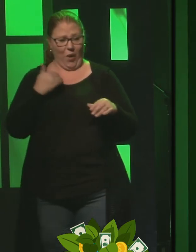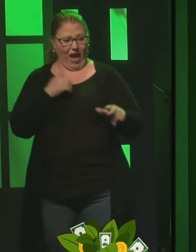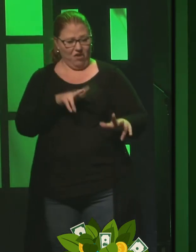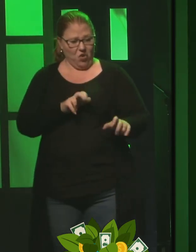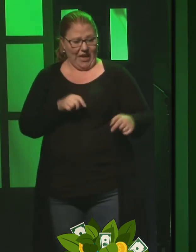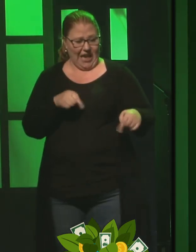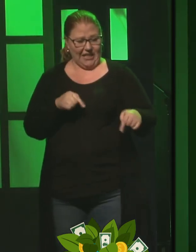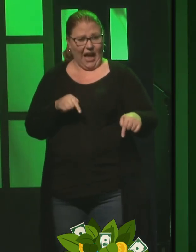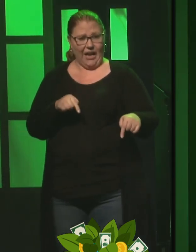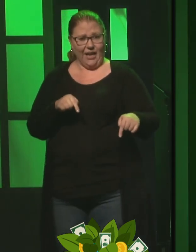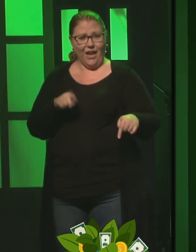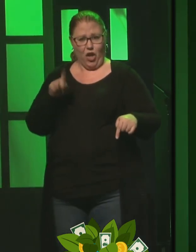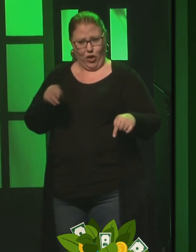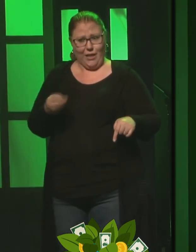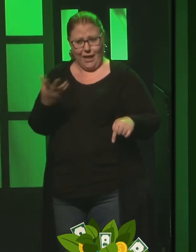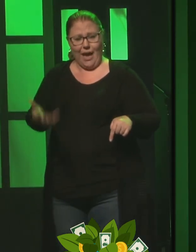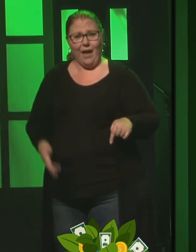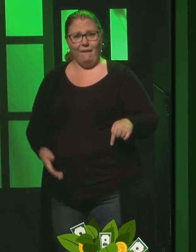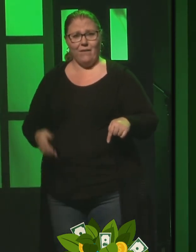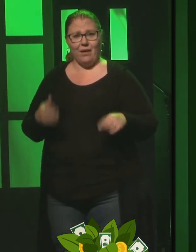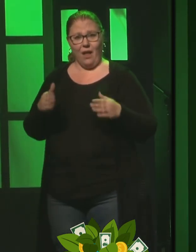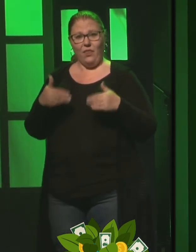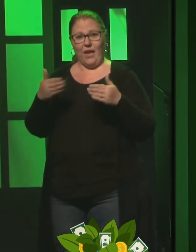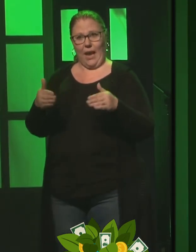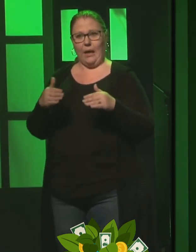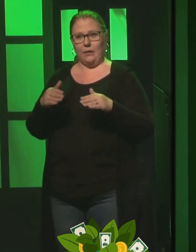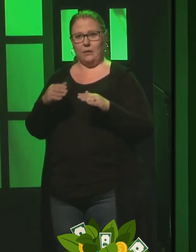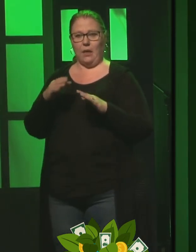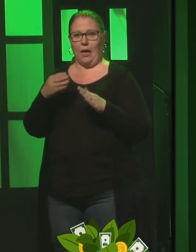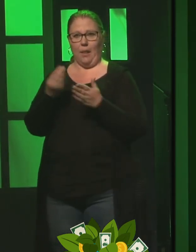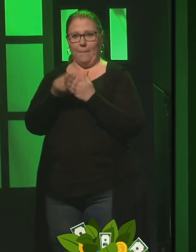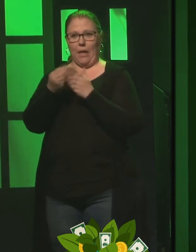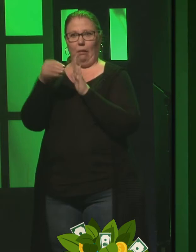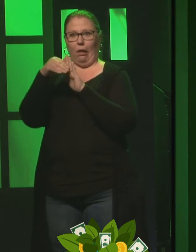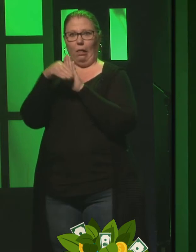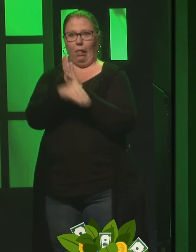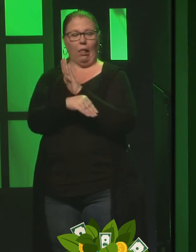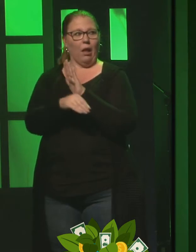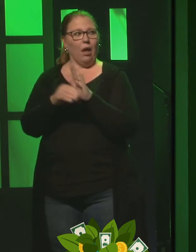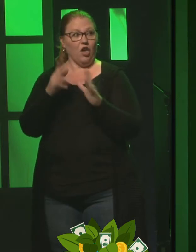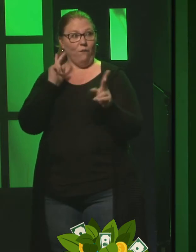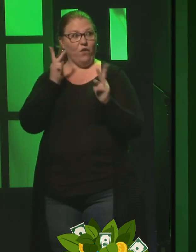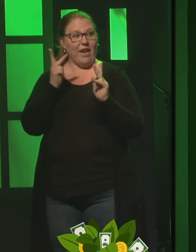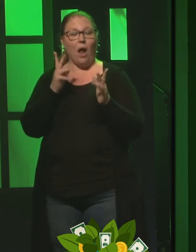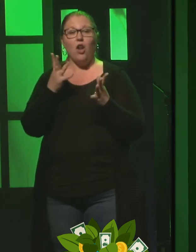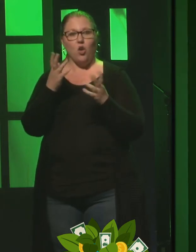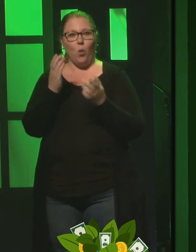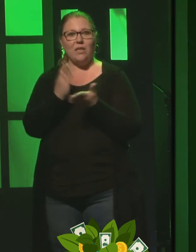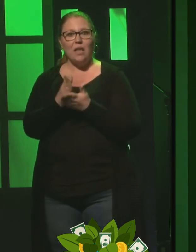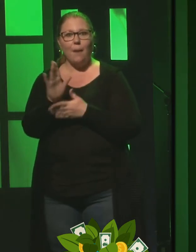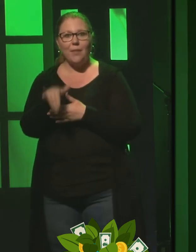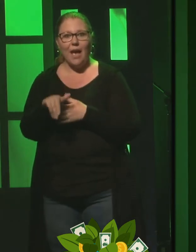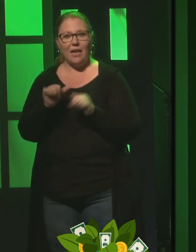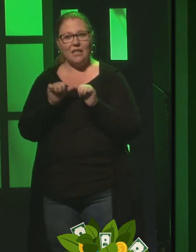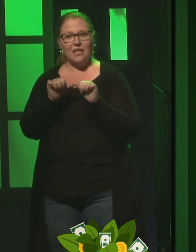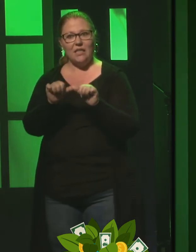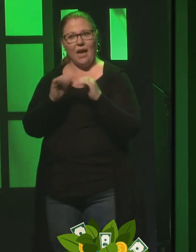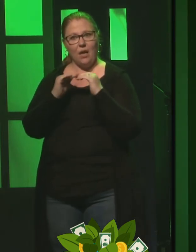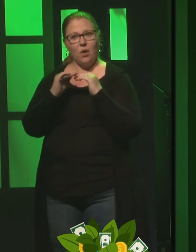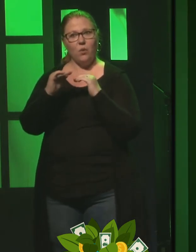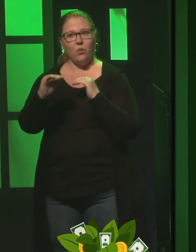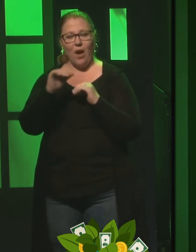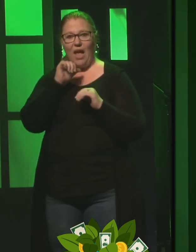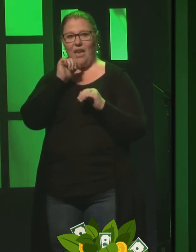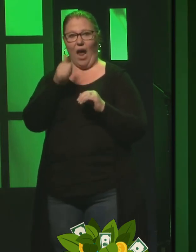want to walk into the next recession, you want to walk in watching your stocks plummet and freaking out. You want to know how to do that and to sustain it and not